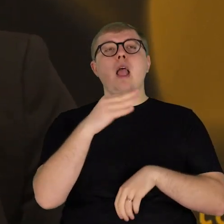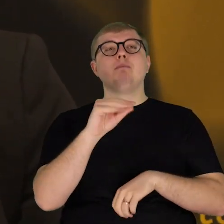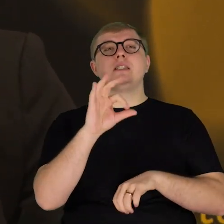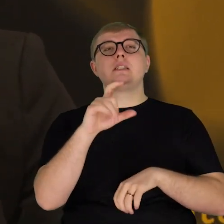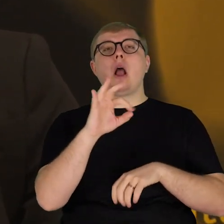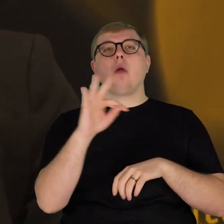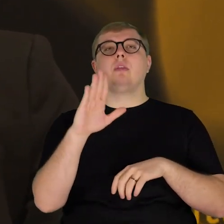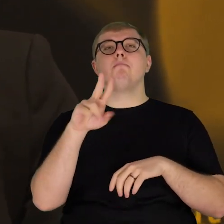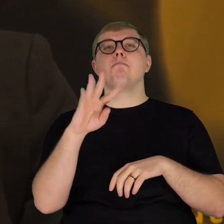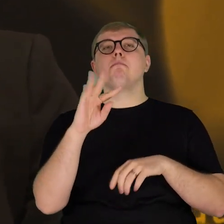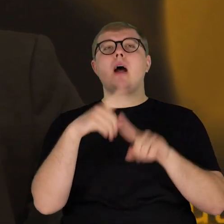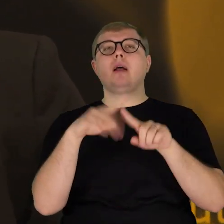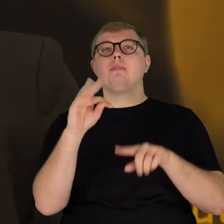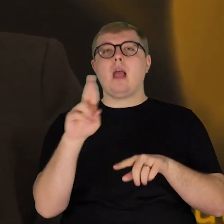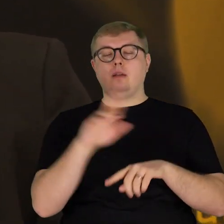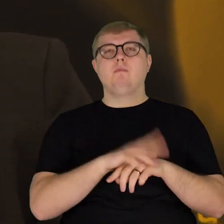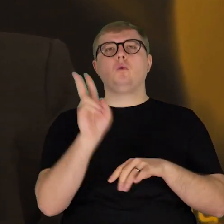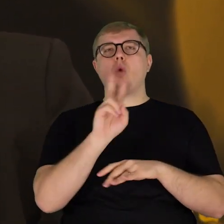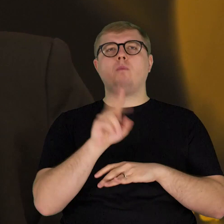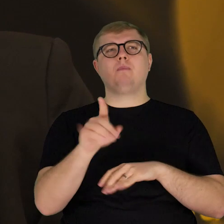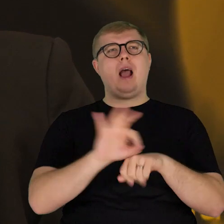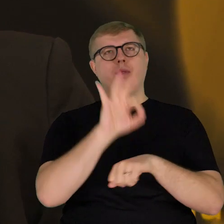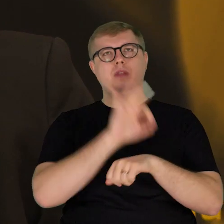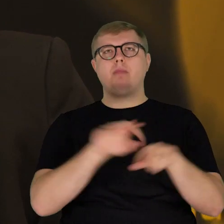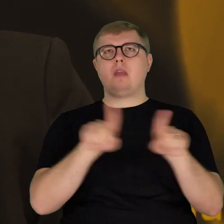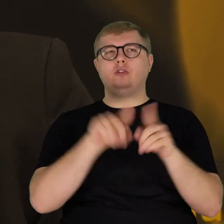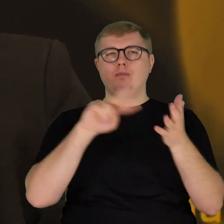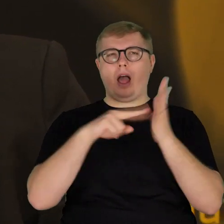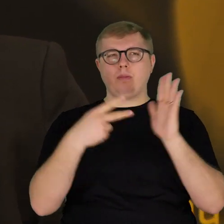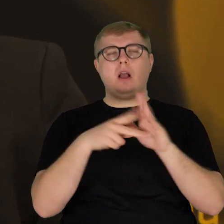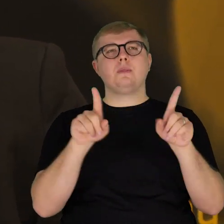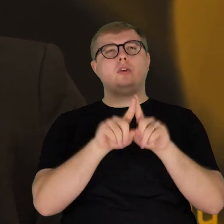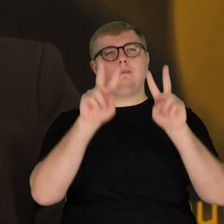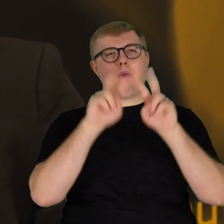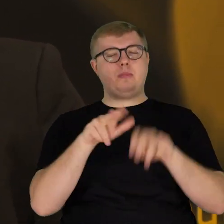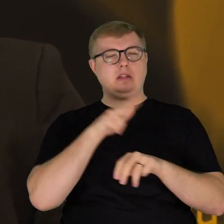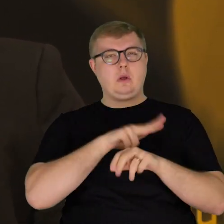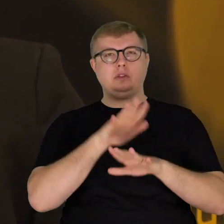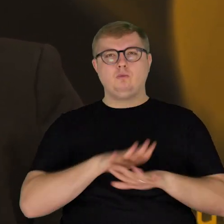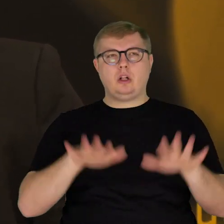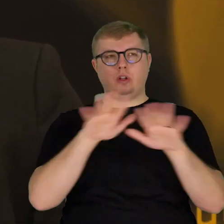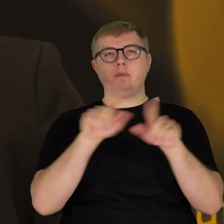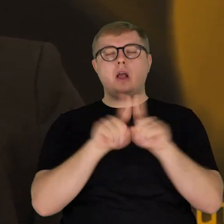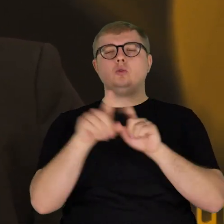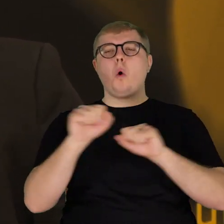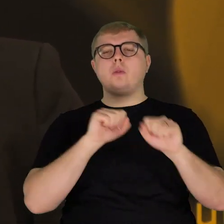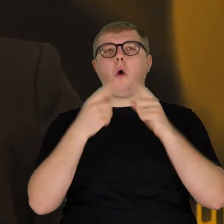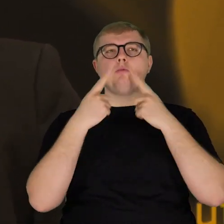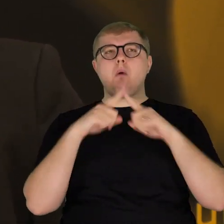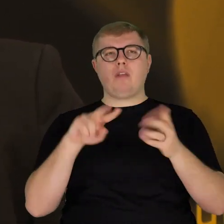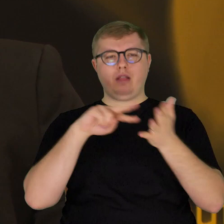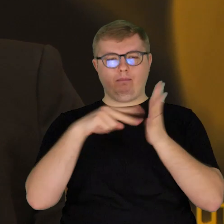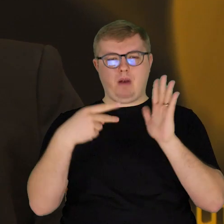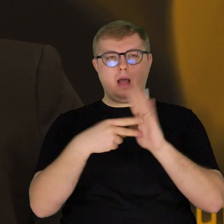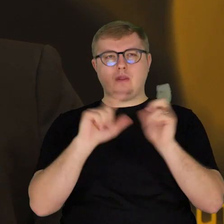planner, and socio-spatial researcher. He coordinates the Planetary Tactics for Cohabitation Living Lab